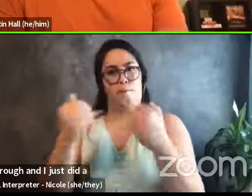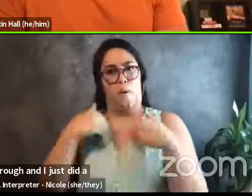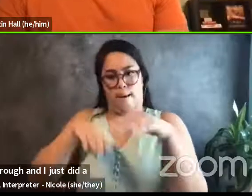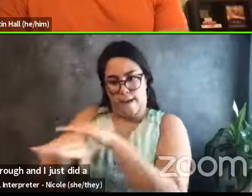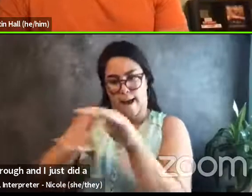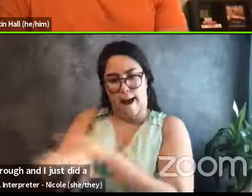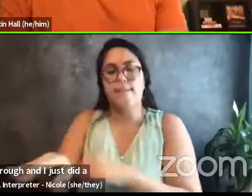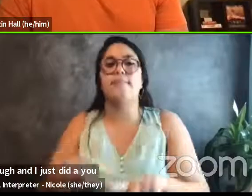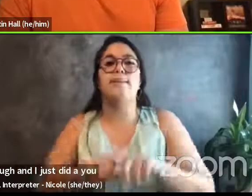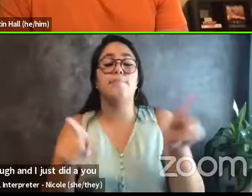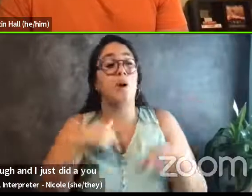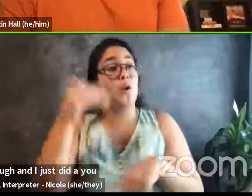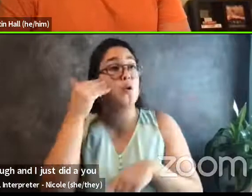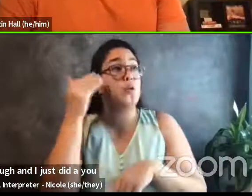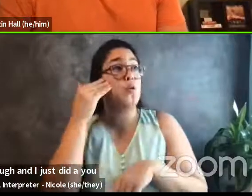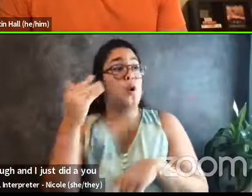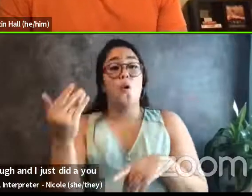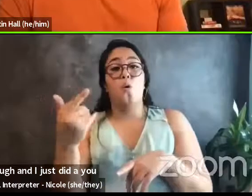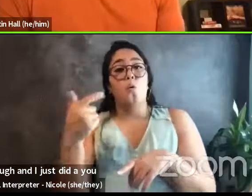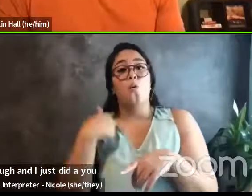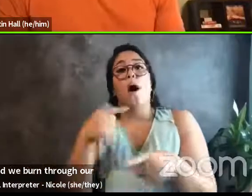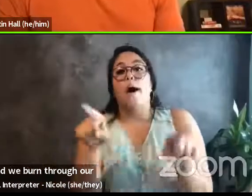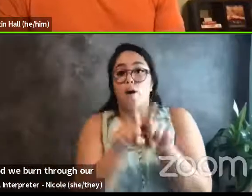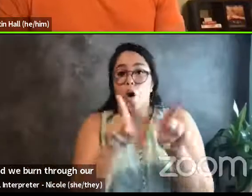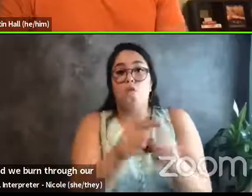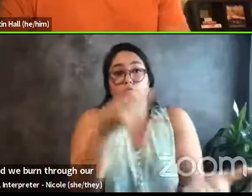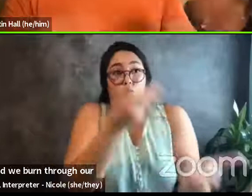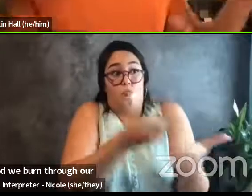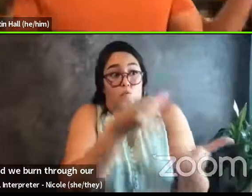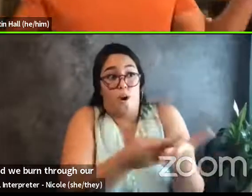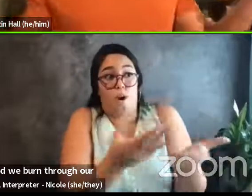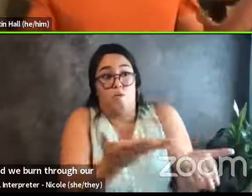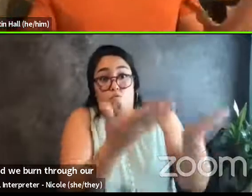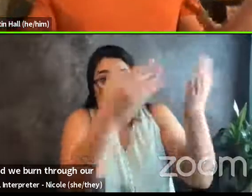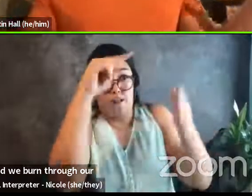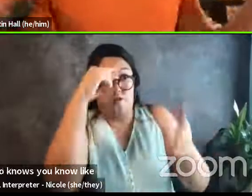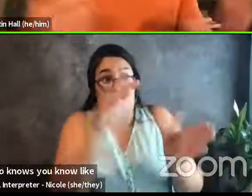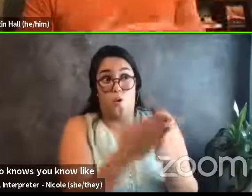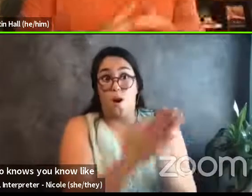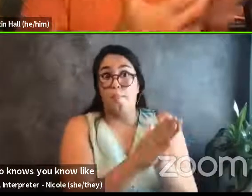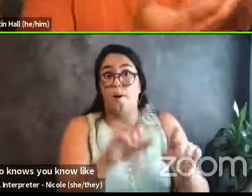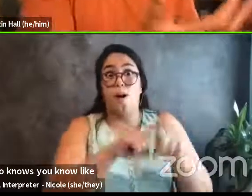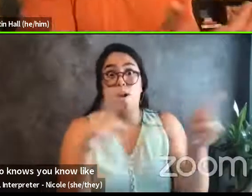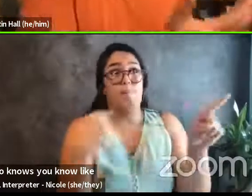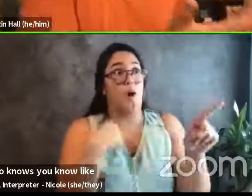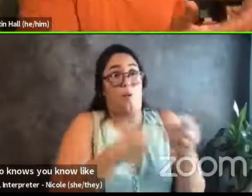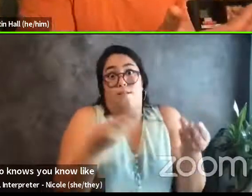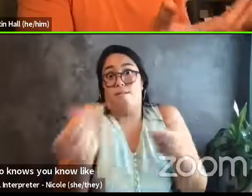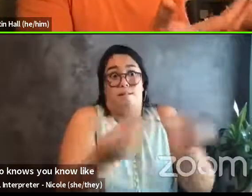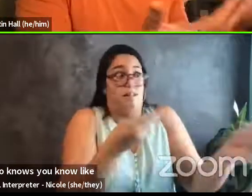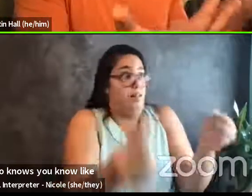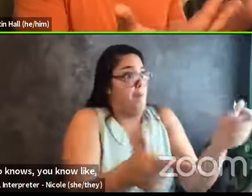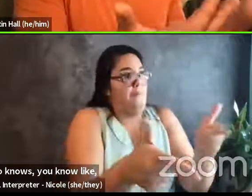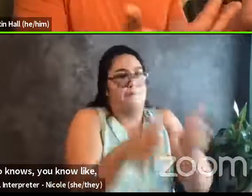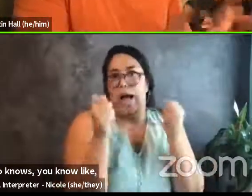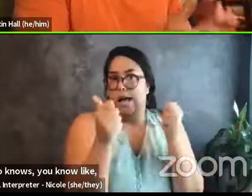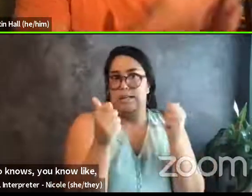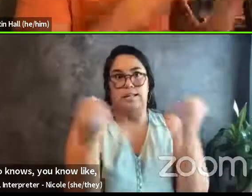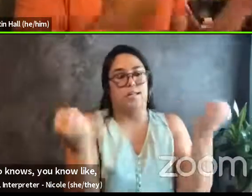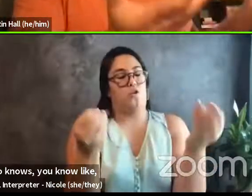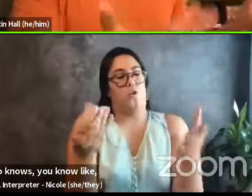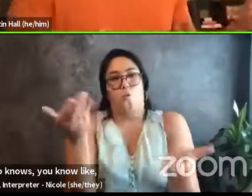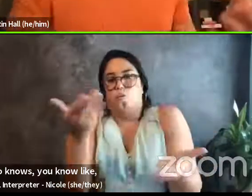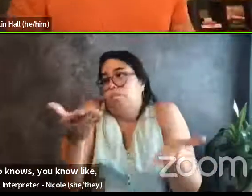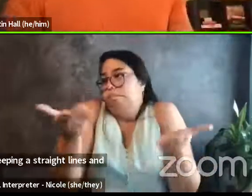we burned through our print run pretty quickly. And who knows, you know, like, uh, you know, Fantagraphics is keeping us straight lines in print.